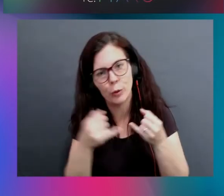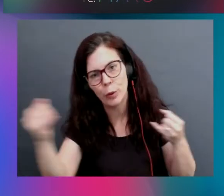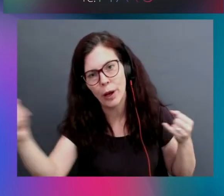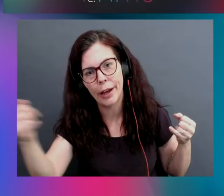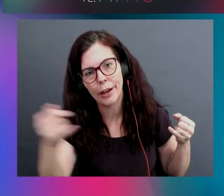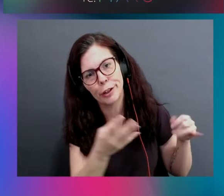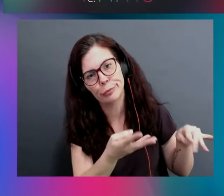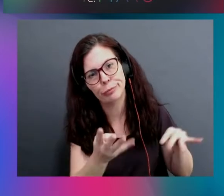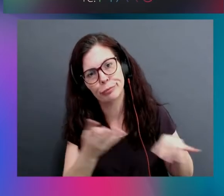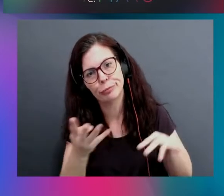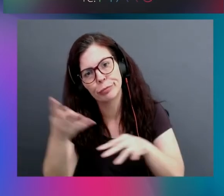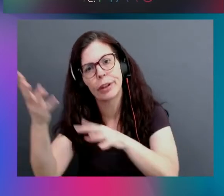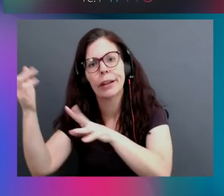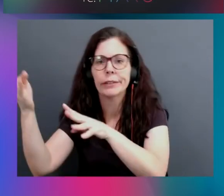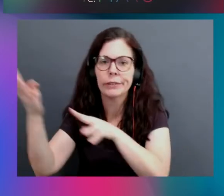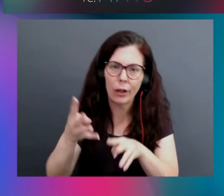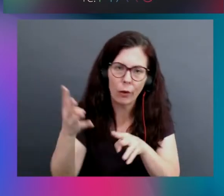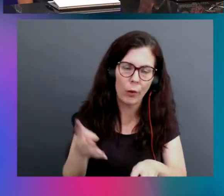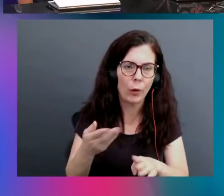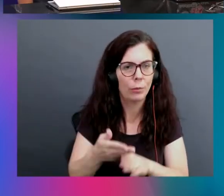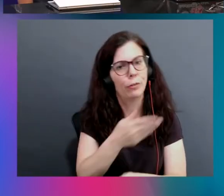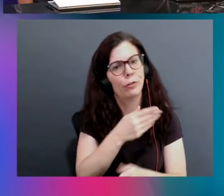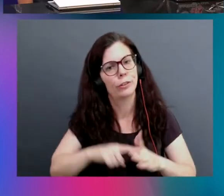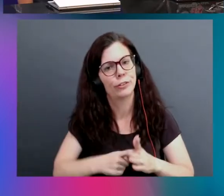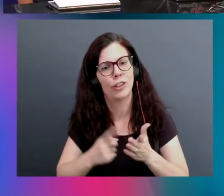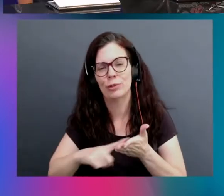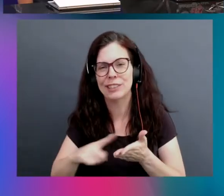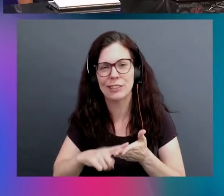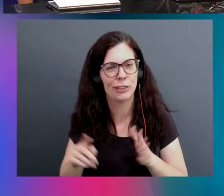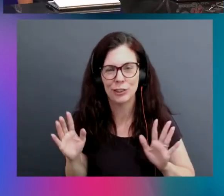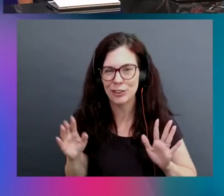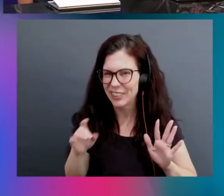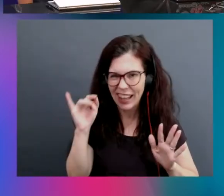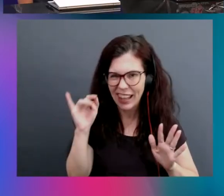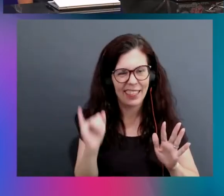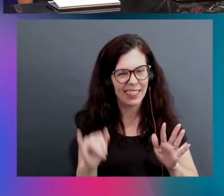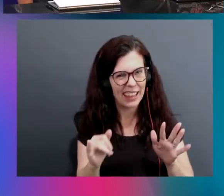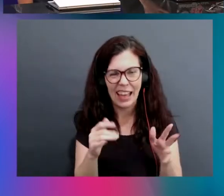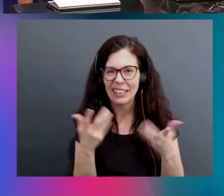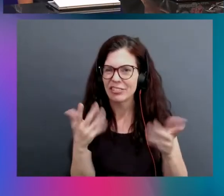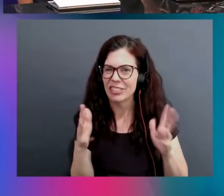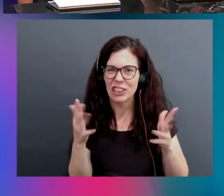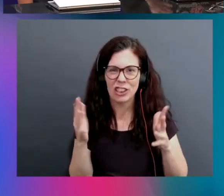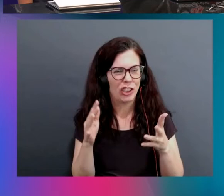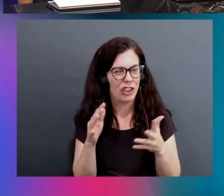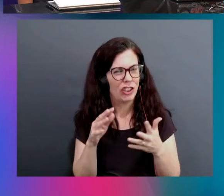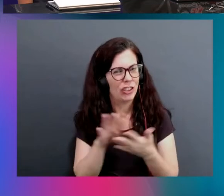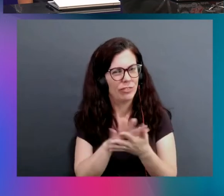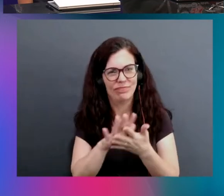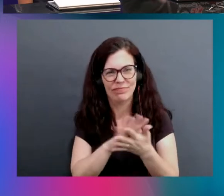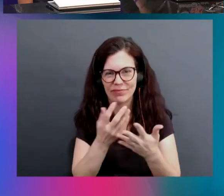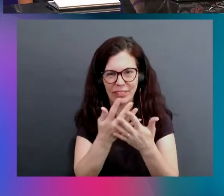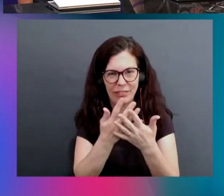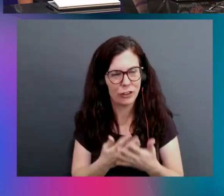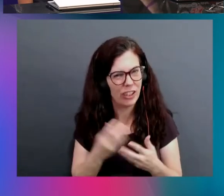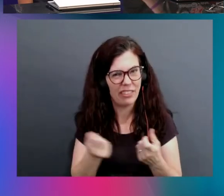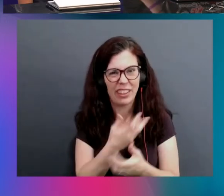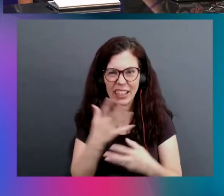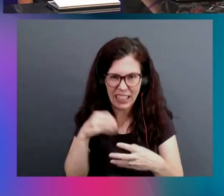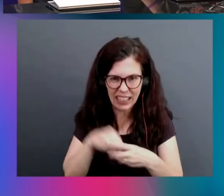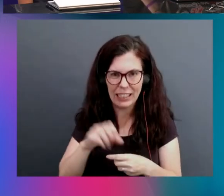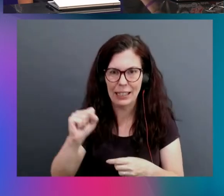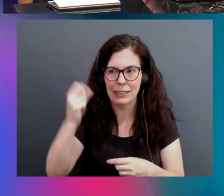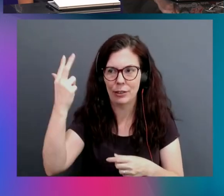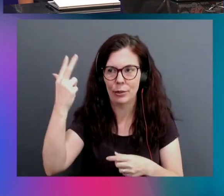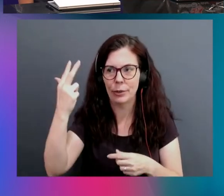be downloaded before you can start your research. All that heavy lifting has been abstracted away. Everything's in S3, and you can even